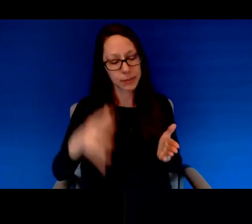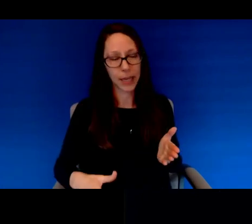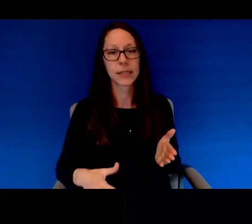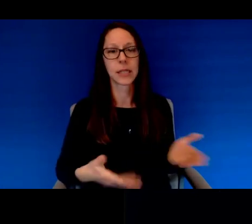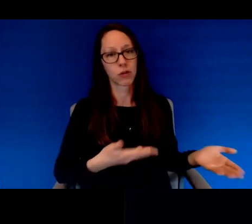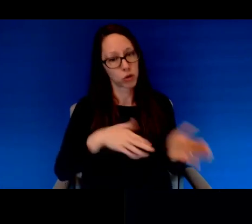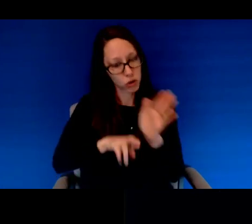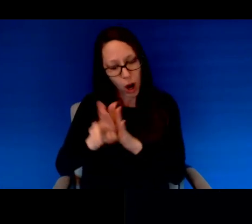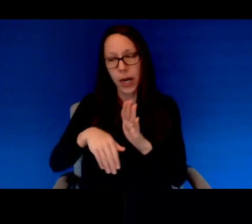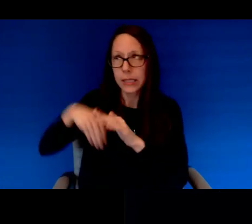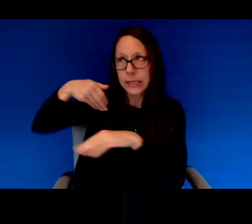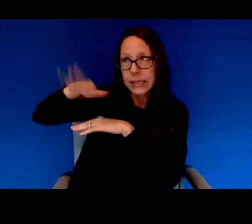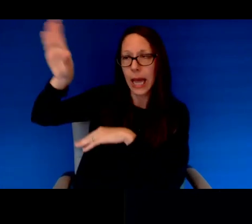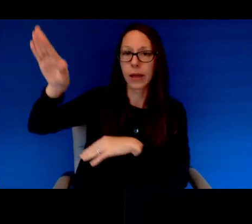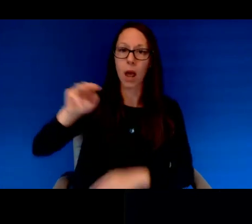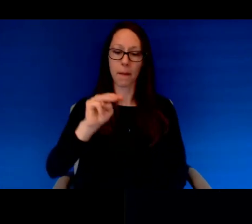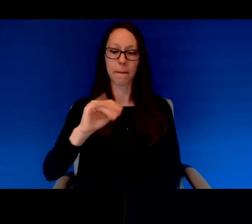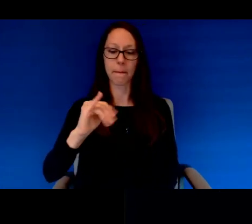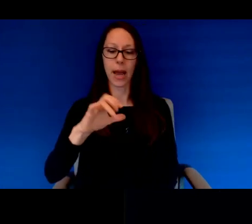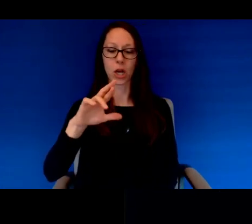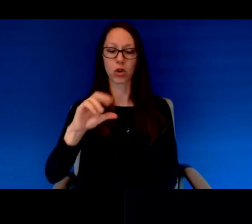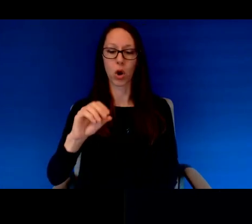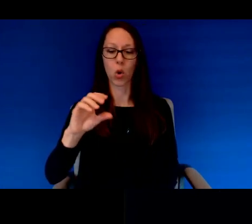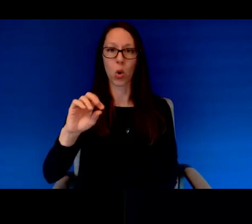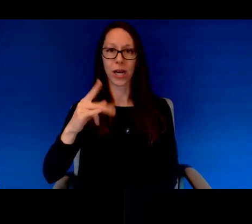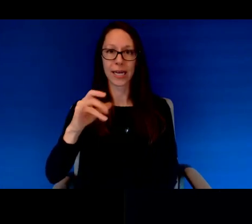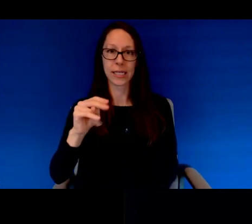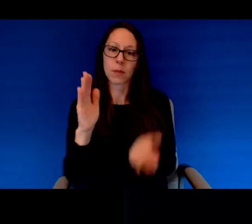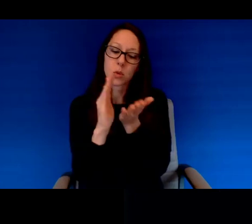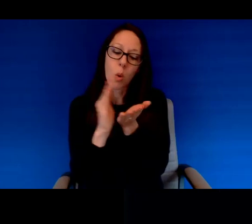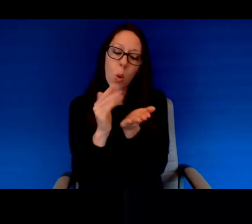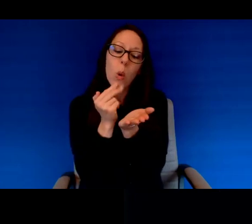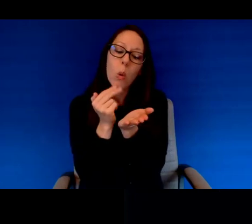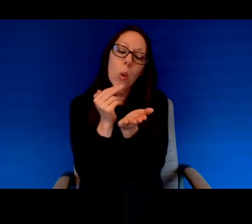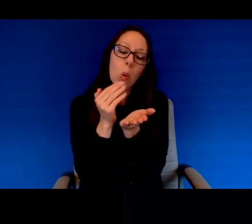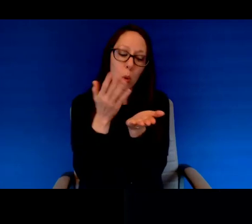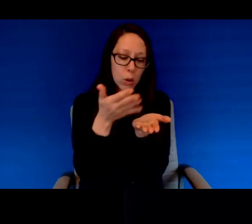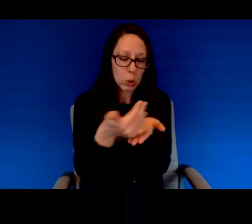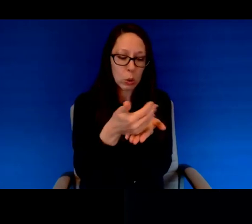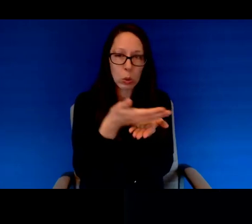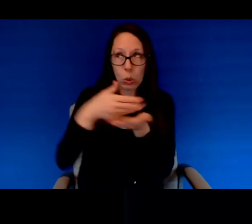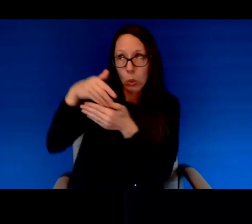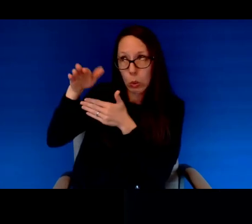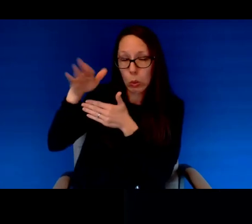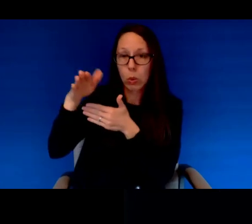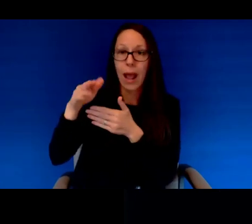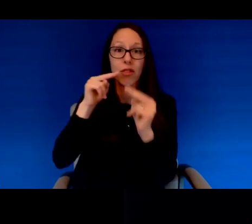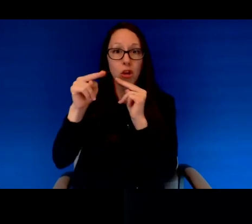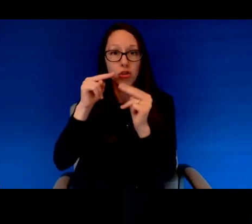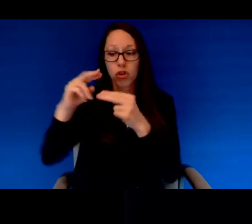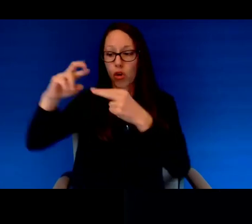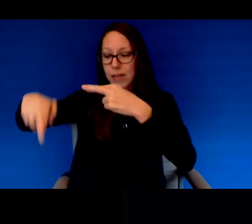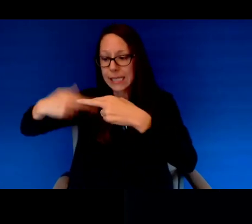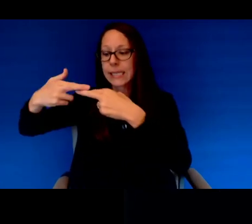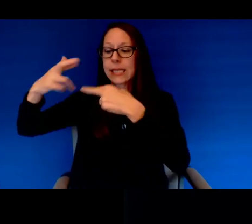the whole idea with using microorganisms is bringing as little as possible. And then the way to add the nutrients is by recycling